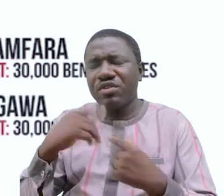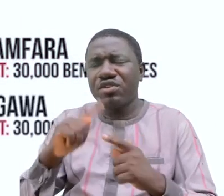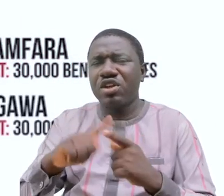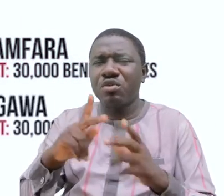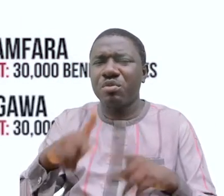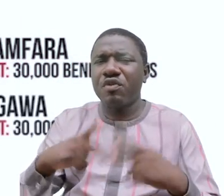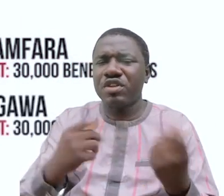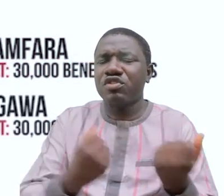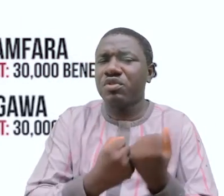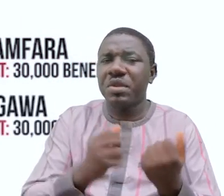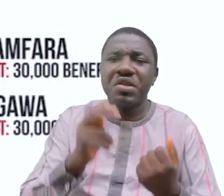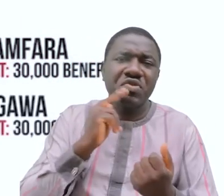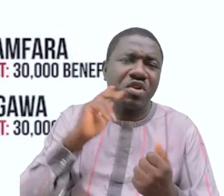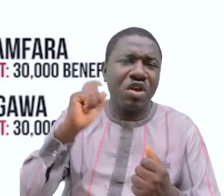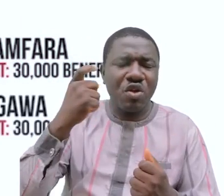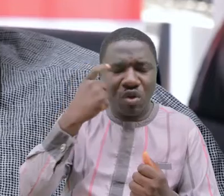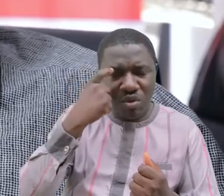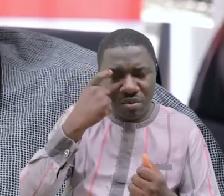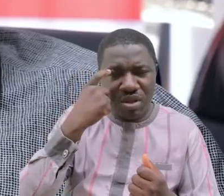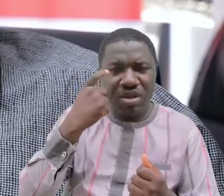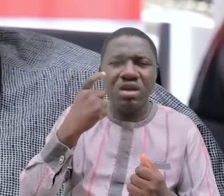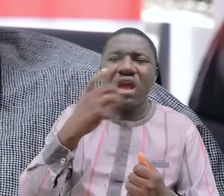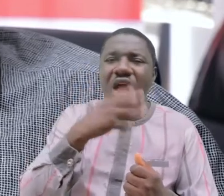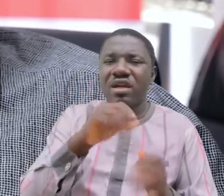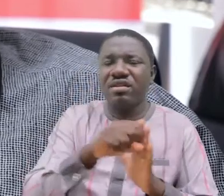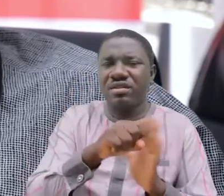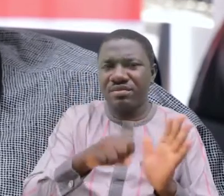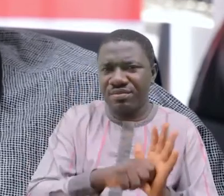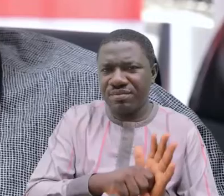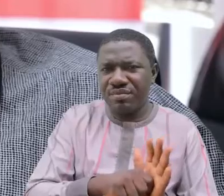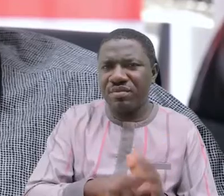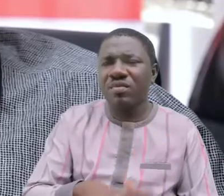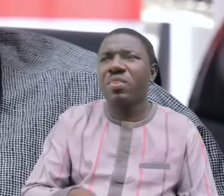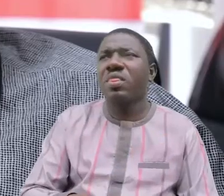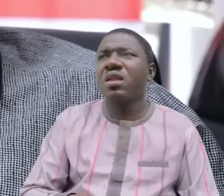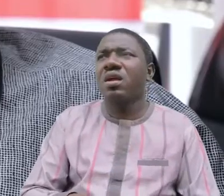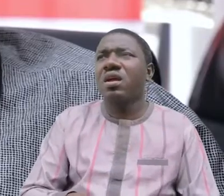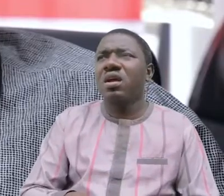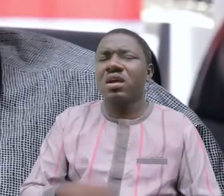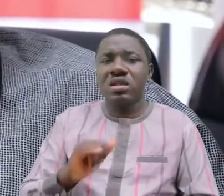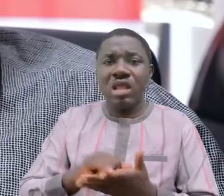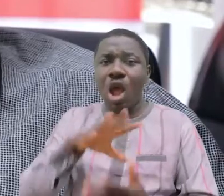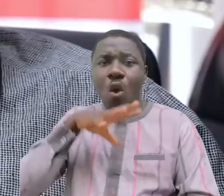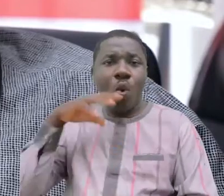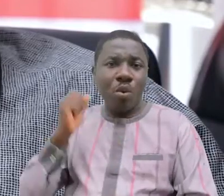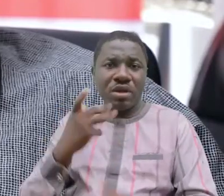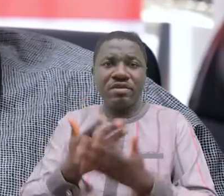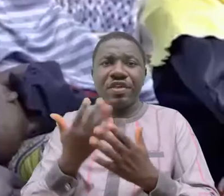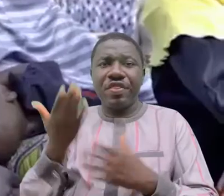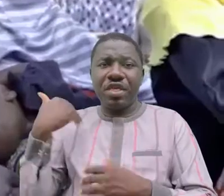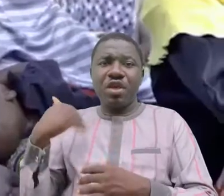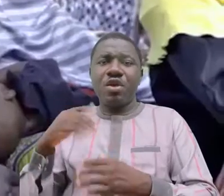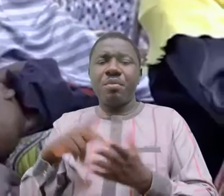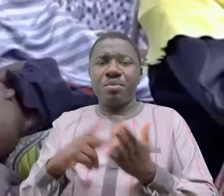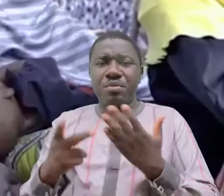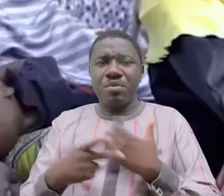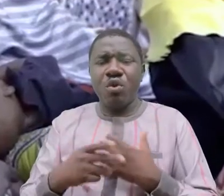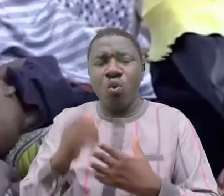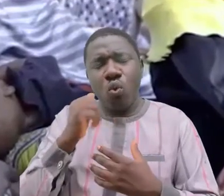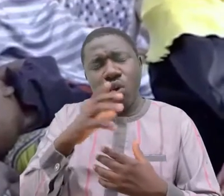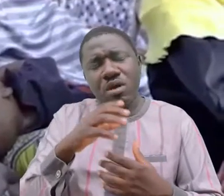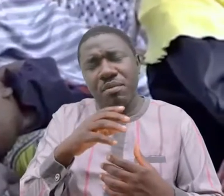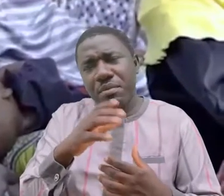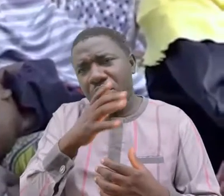and practices in the state. That was the initial phase one of the project. And mothers were provided with